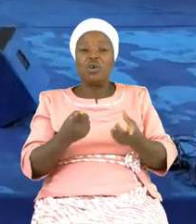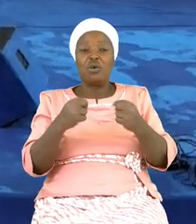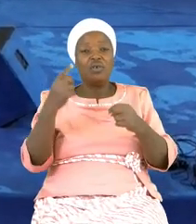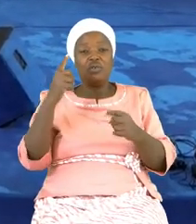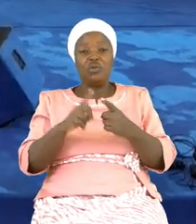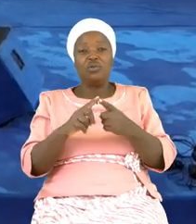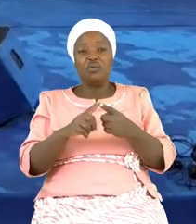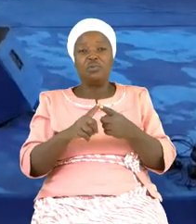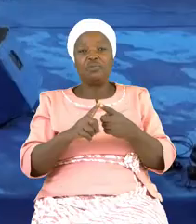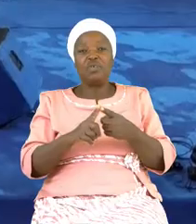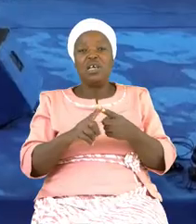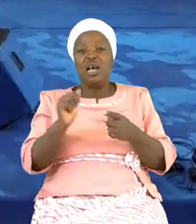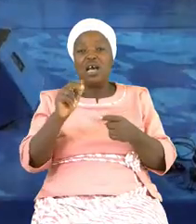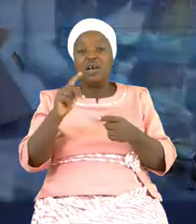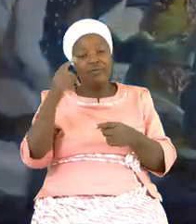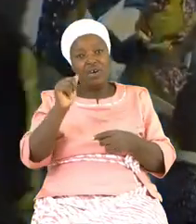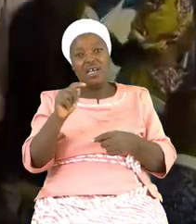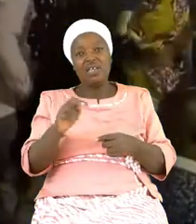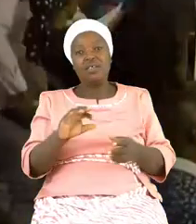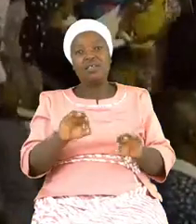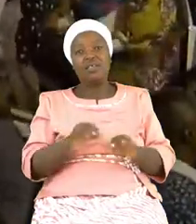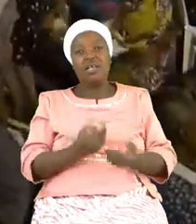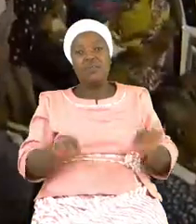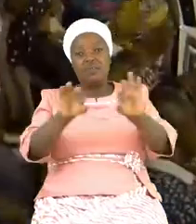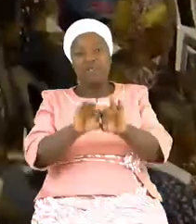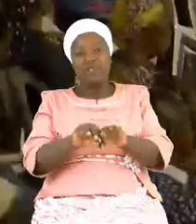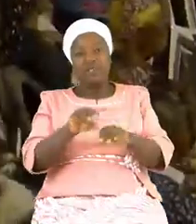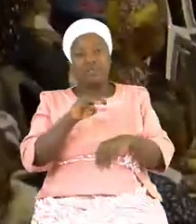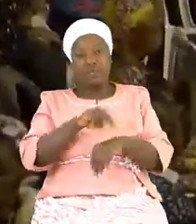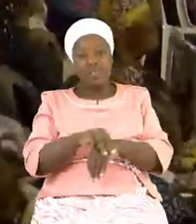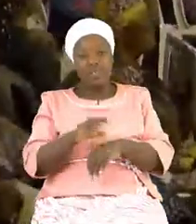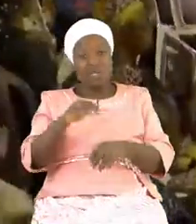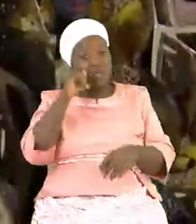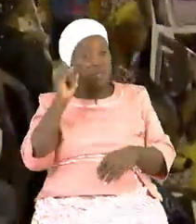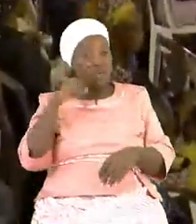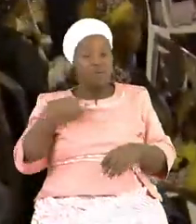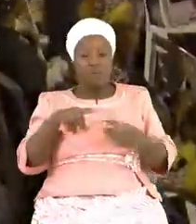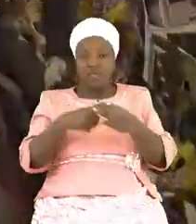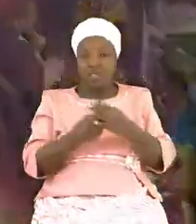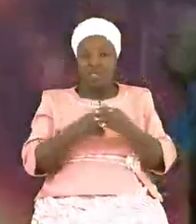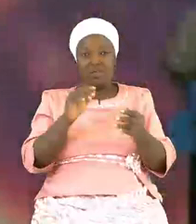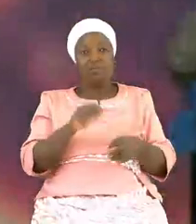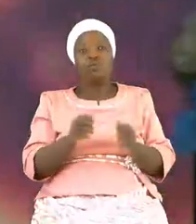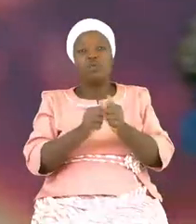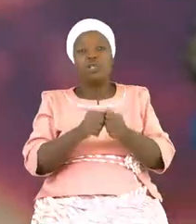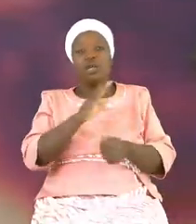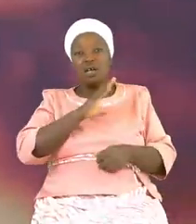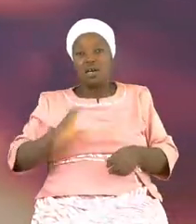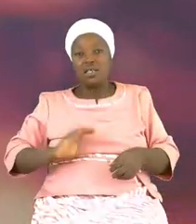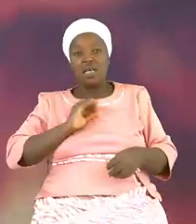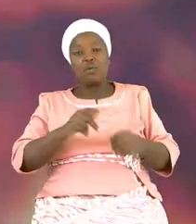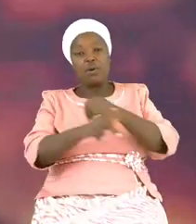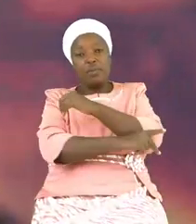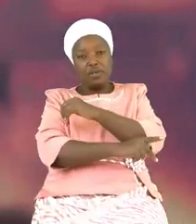message. Yesterday, we started with Christ, our Passover. And because